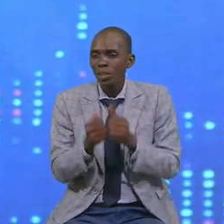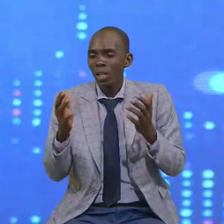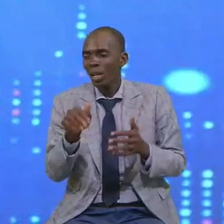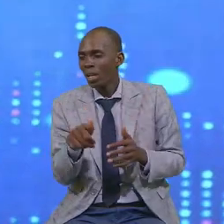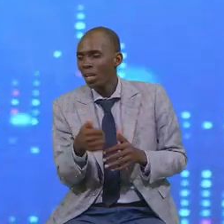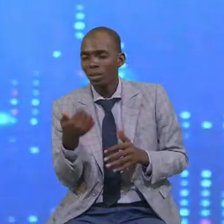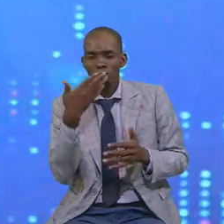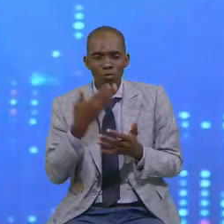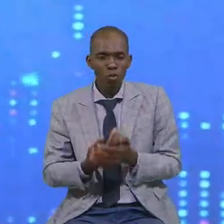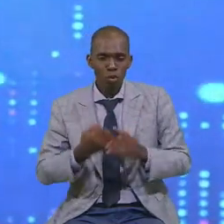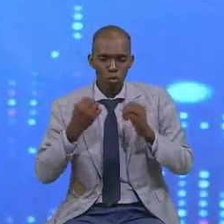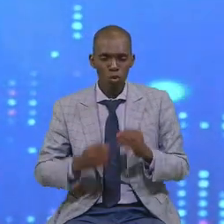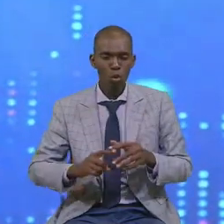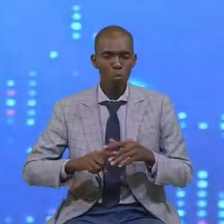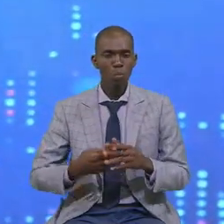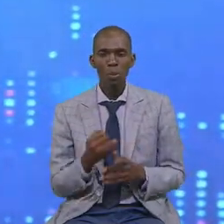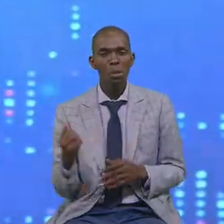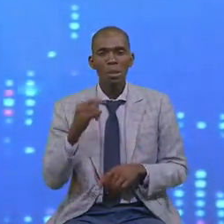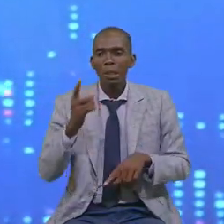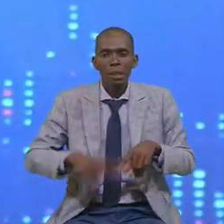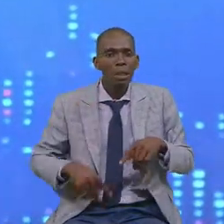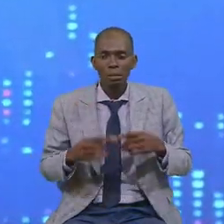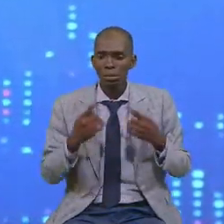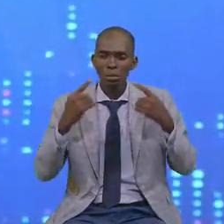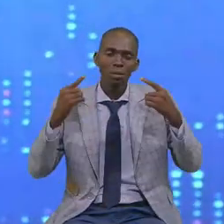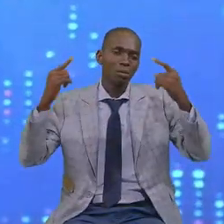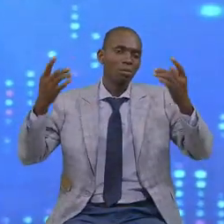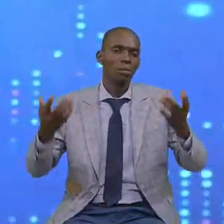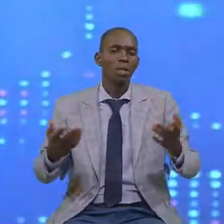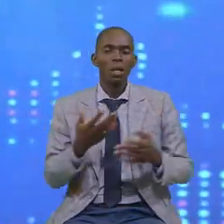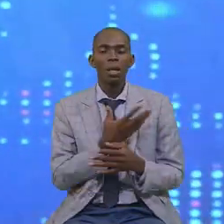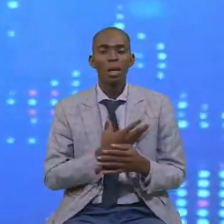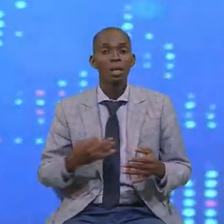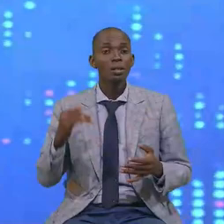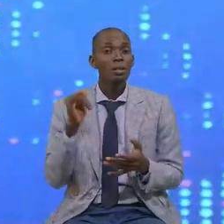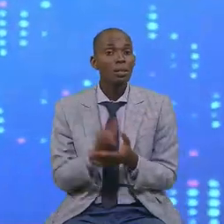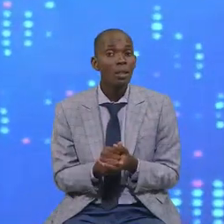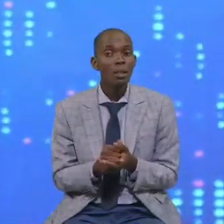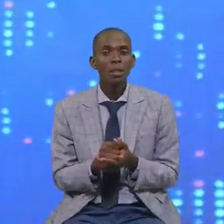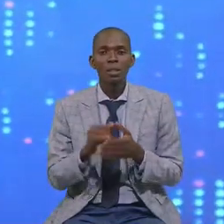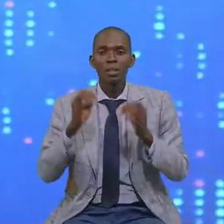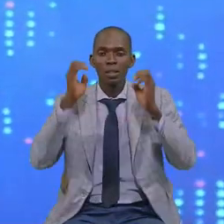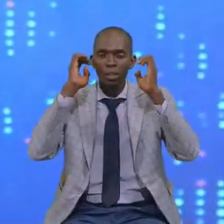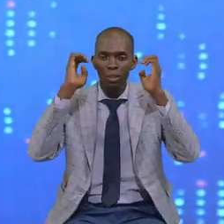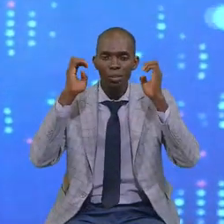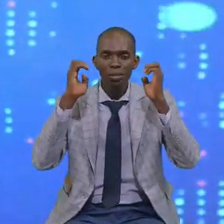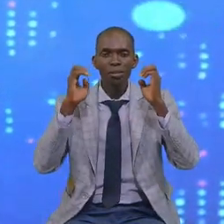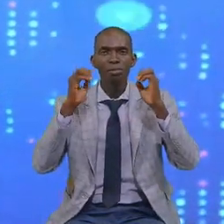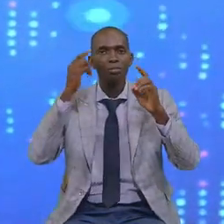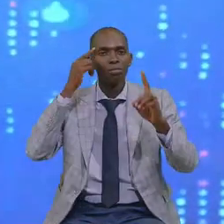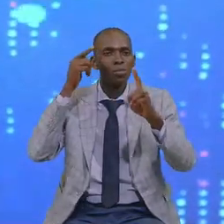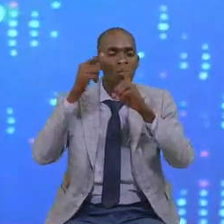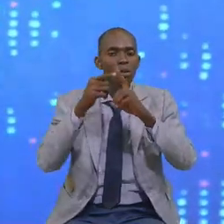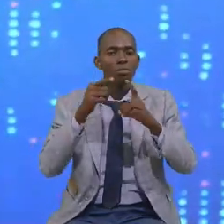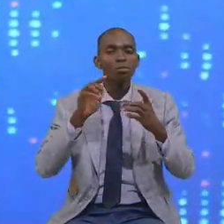real study, they cannot cope. And eventually that educational pursuit